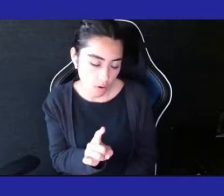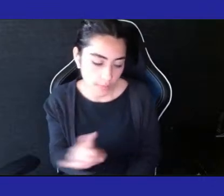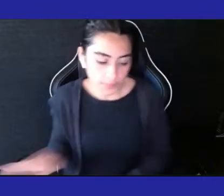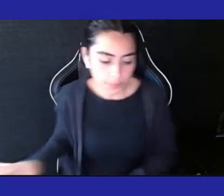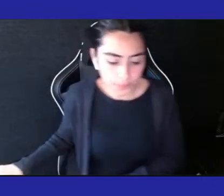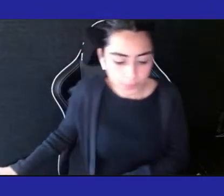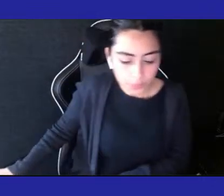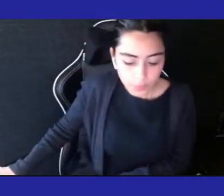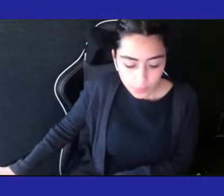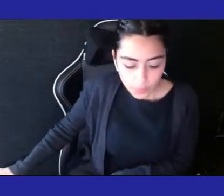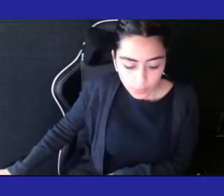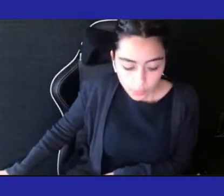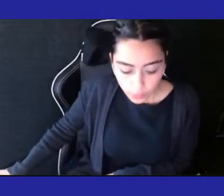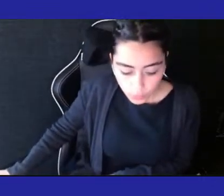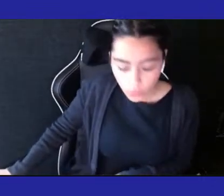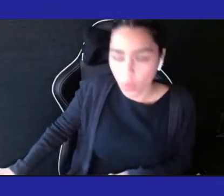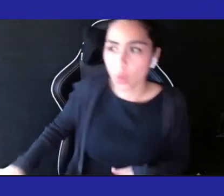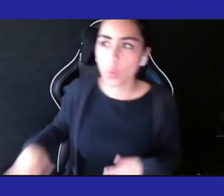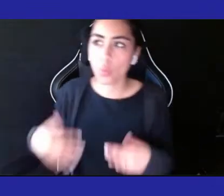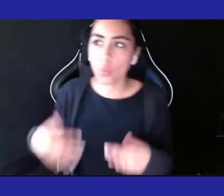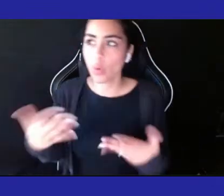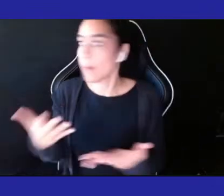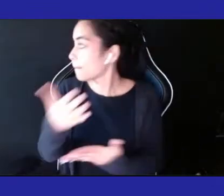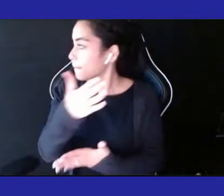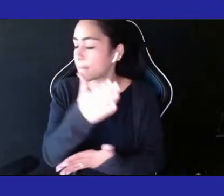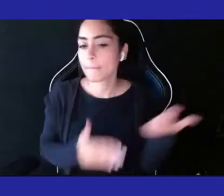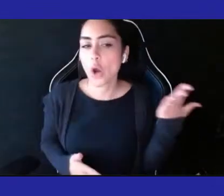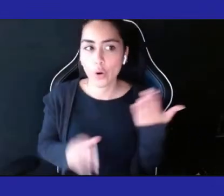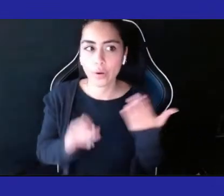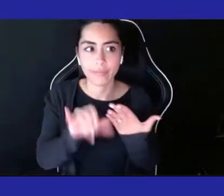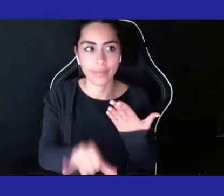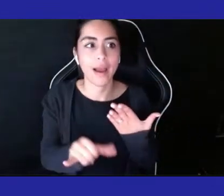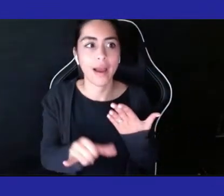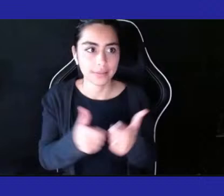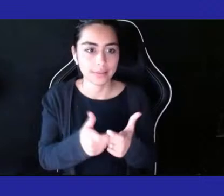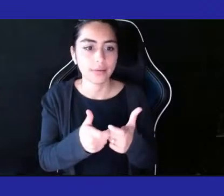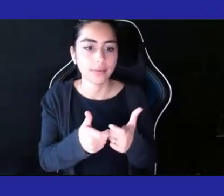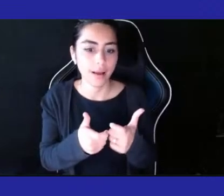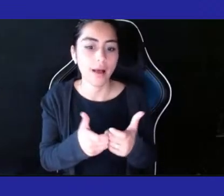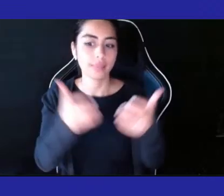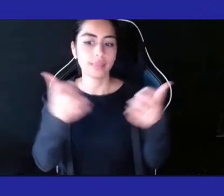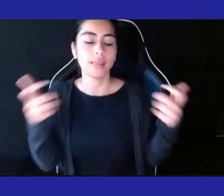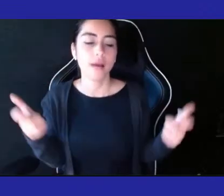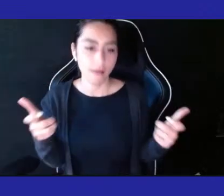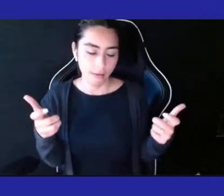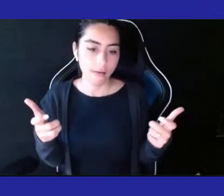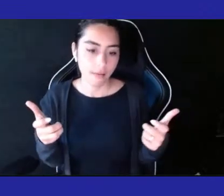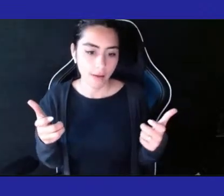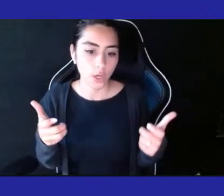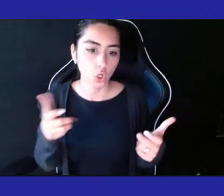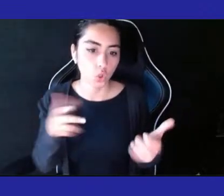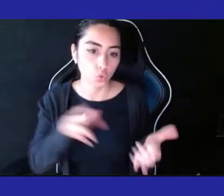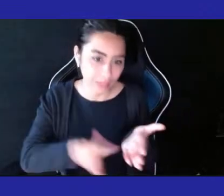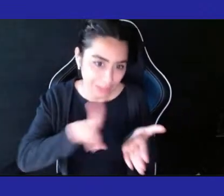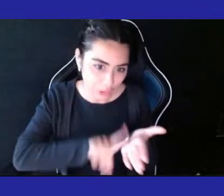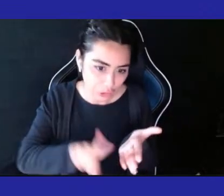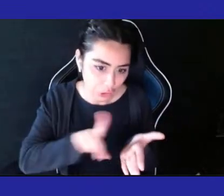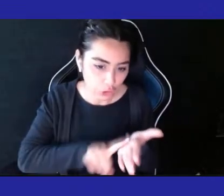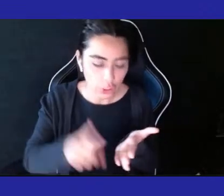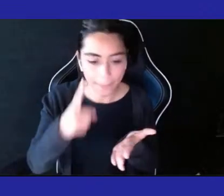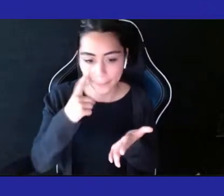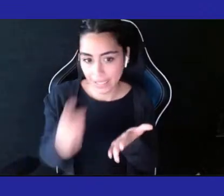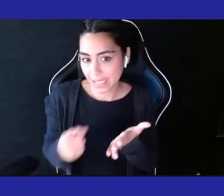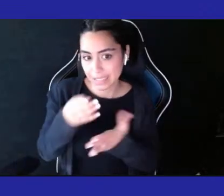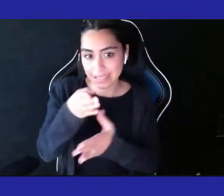the psychiatry is there's now a big body of research, in part because psychiatry never involved physical exam.